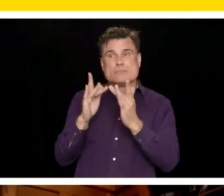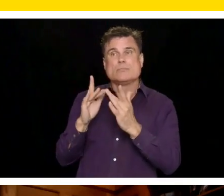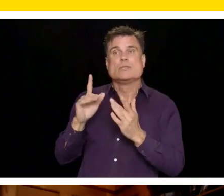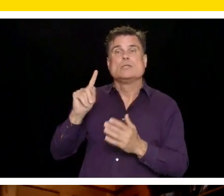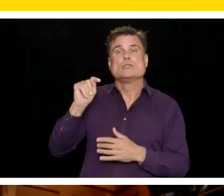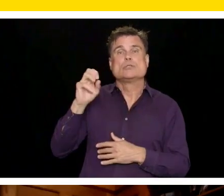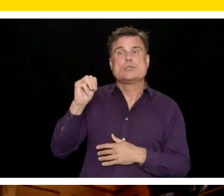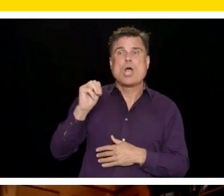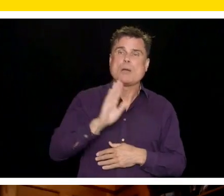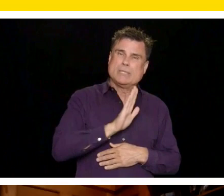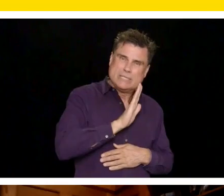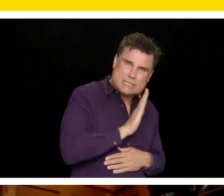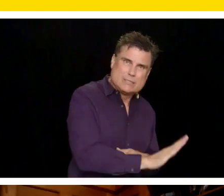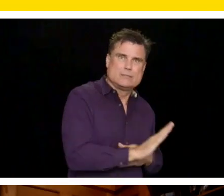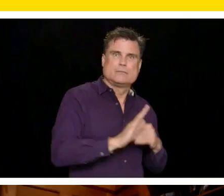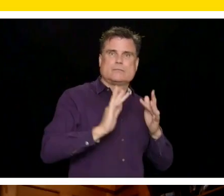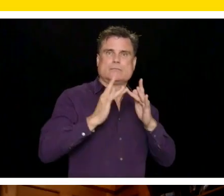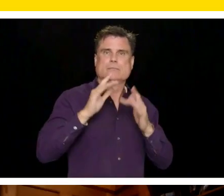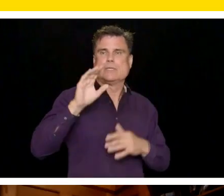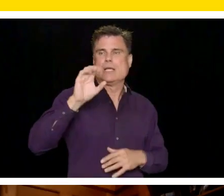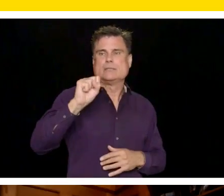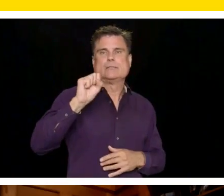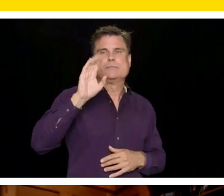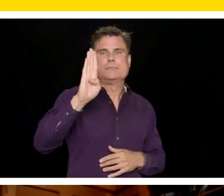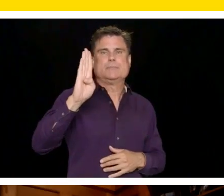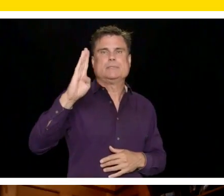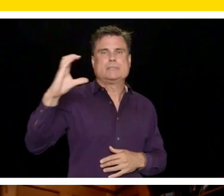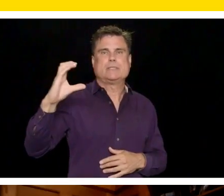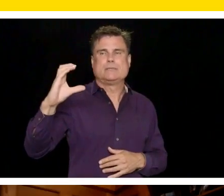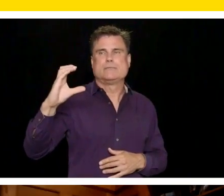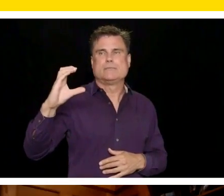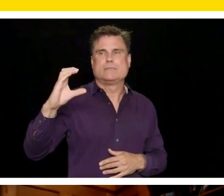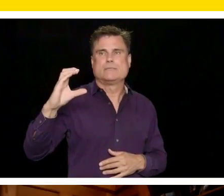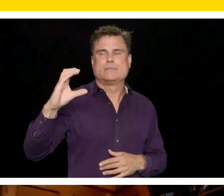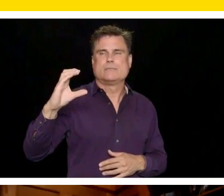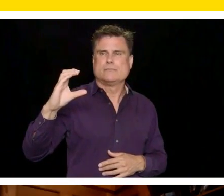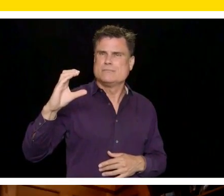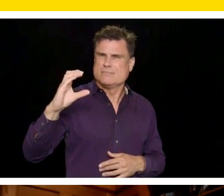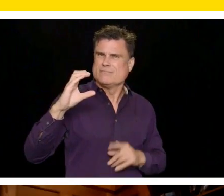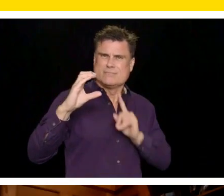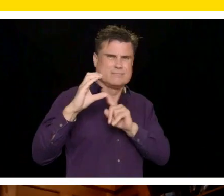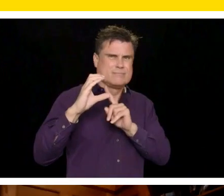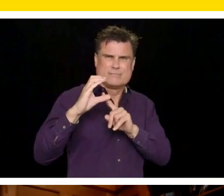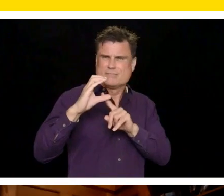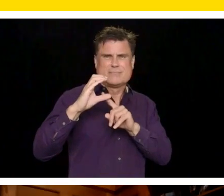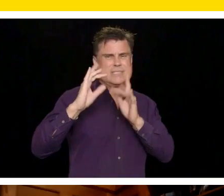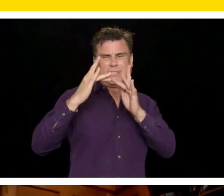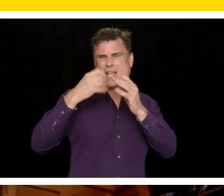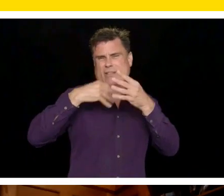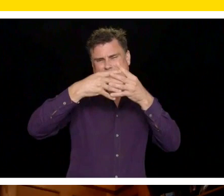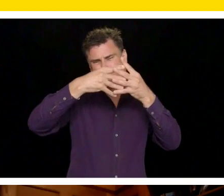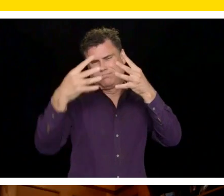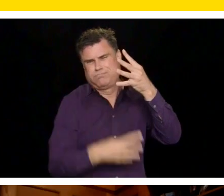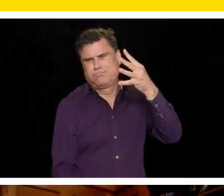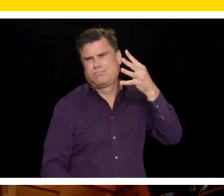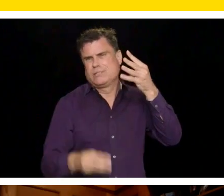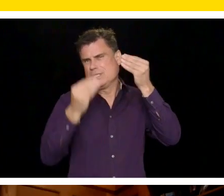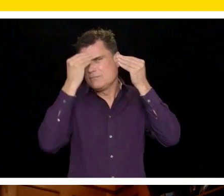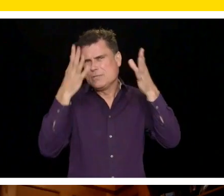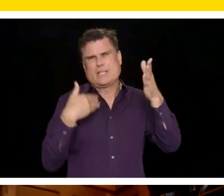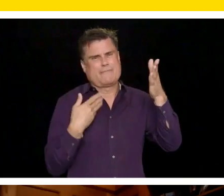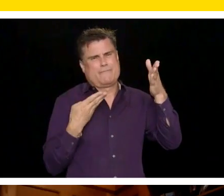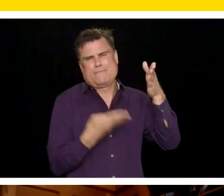locked away up in here as much as I try. And so we set up this service so we could answer these very specific